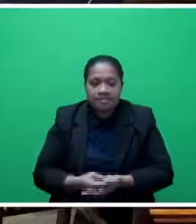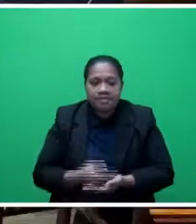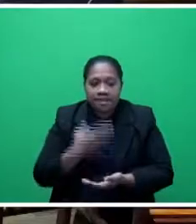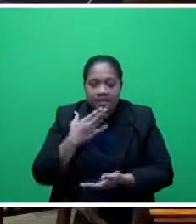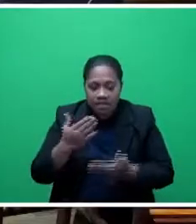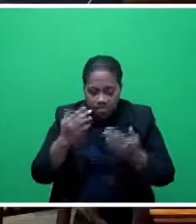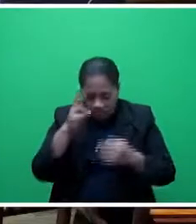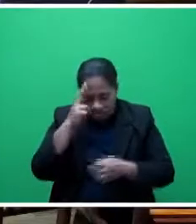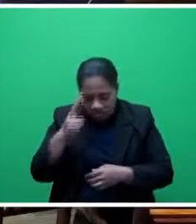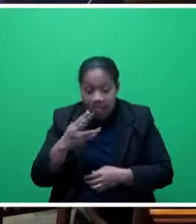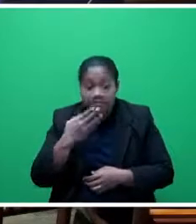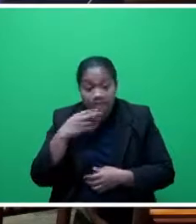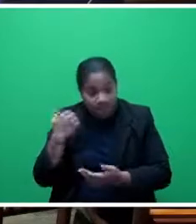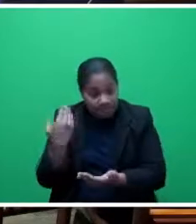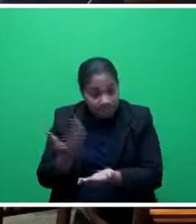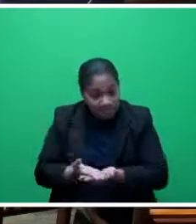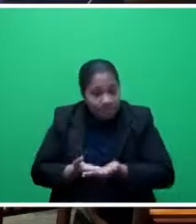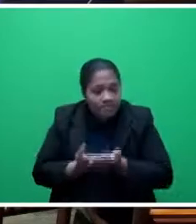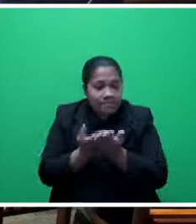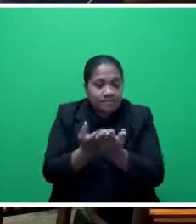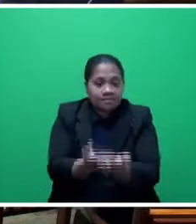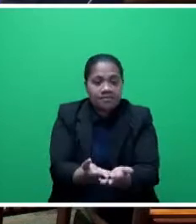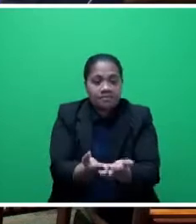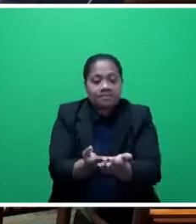to the Secretary General.